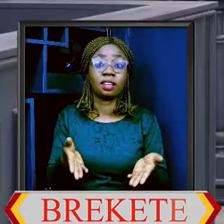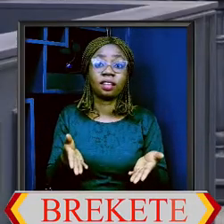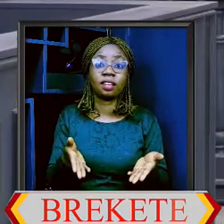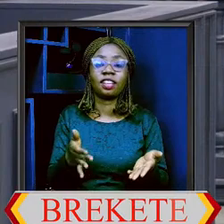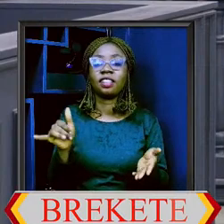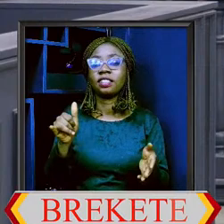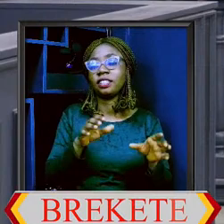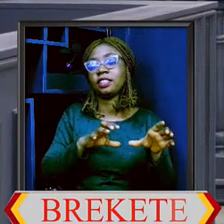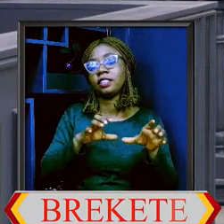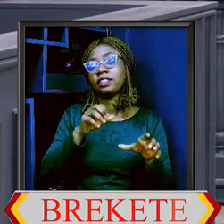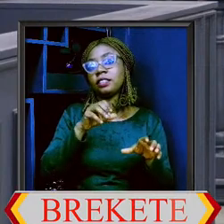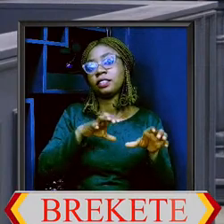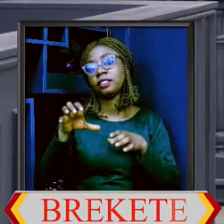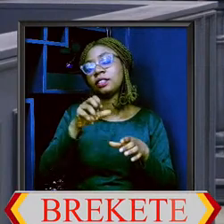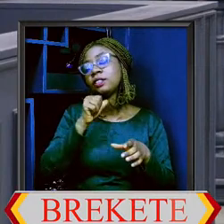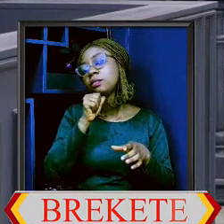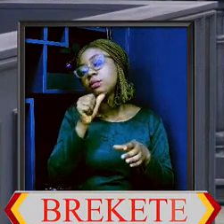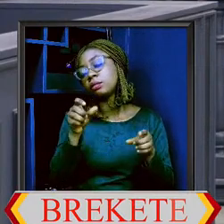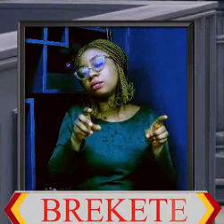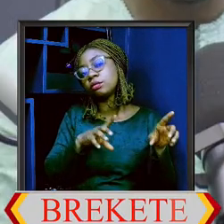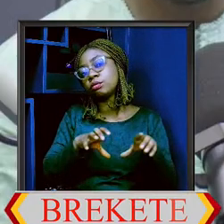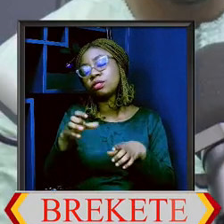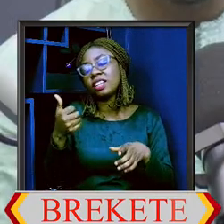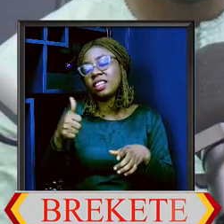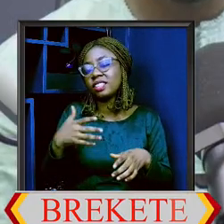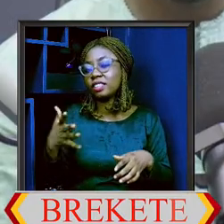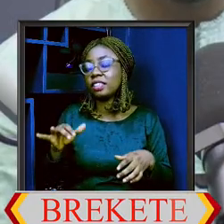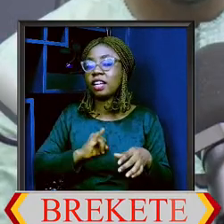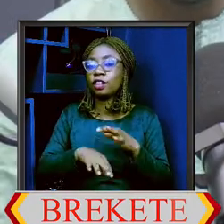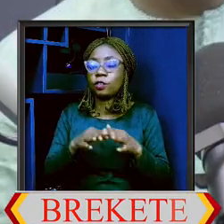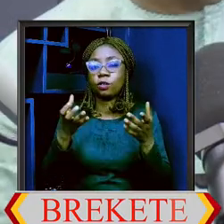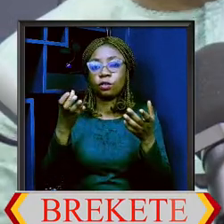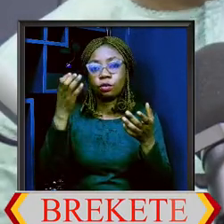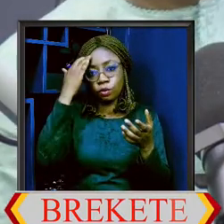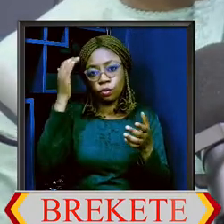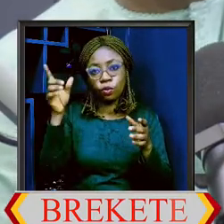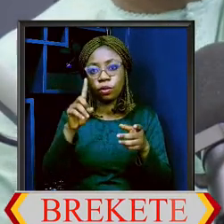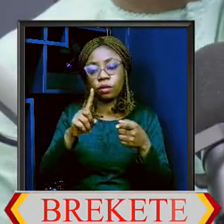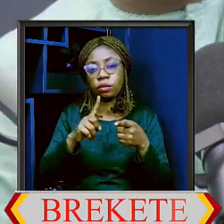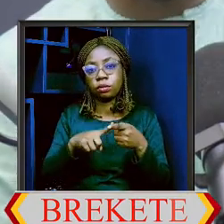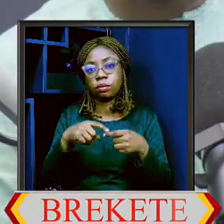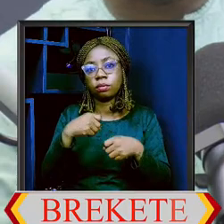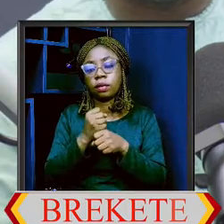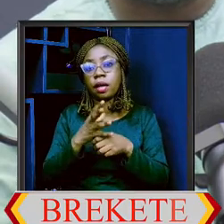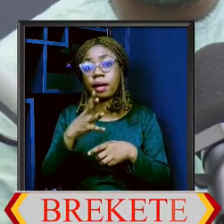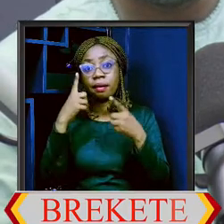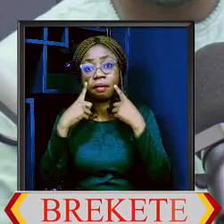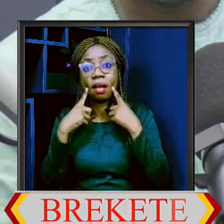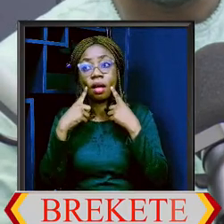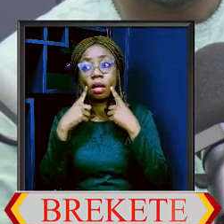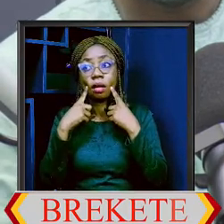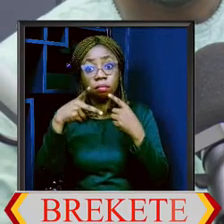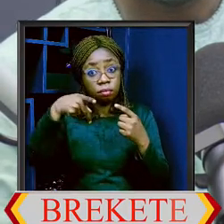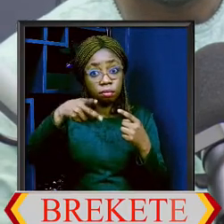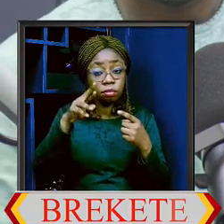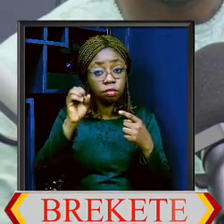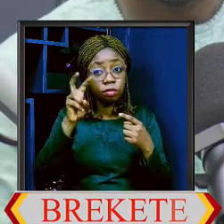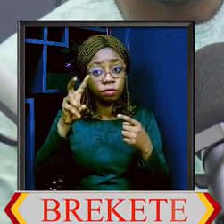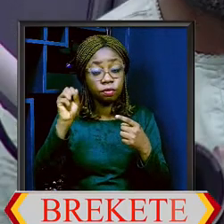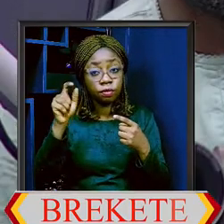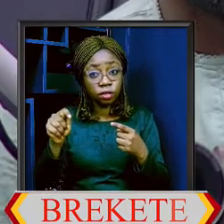did not do anything I don't know where to take my C to said the pro name that time now waiting